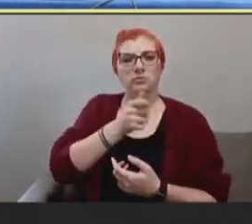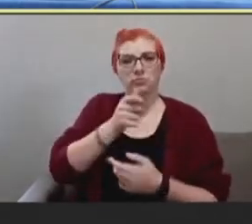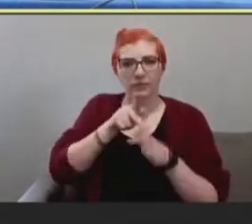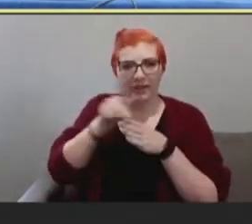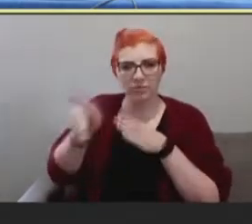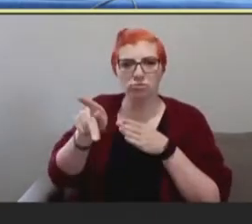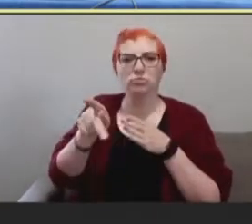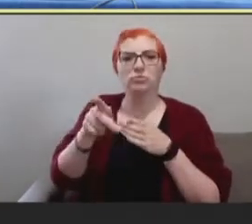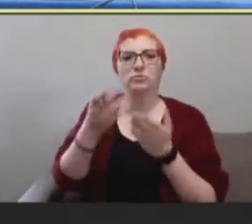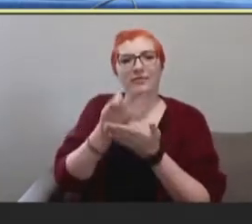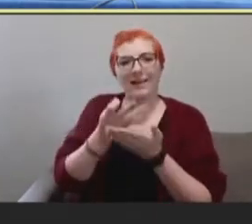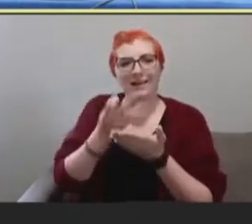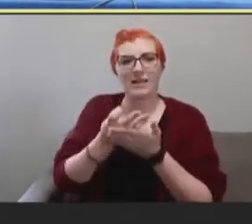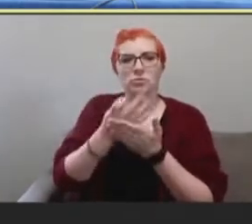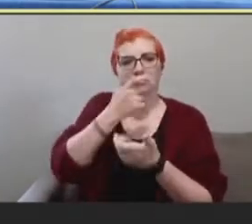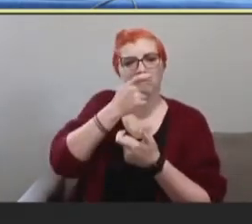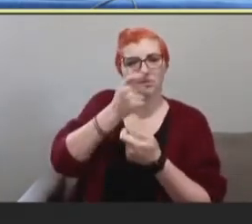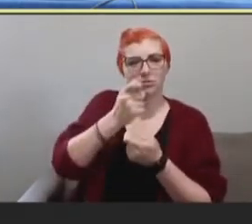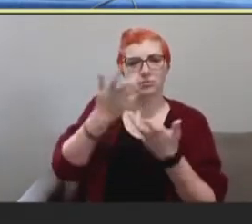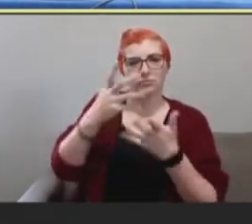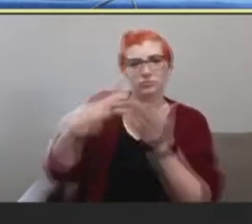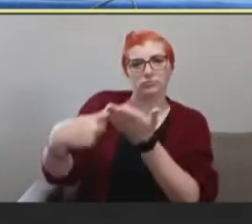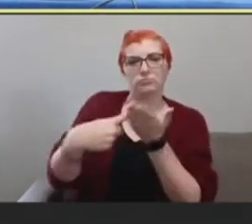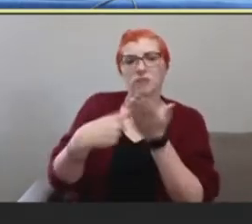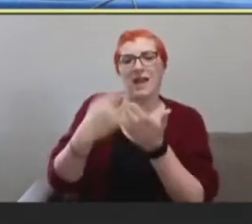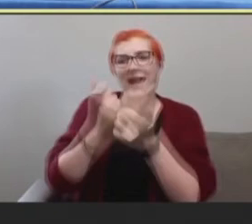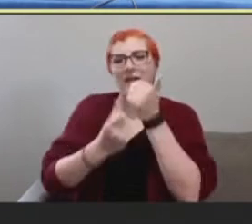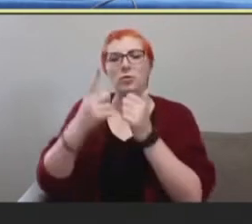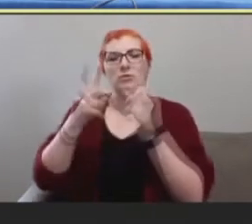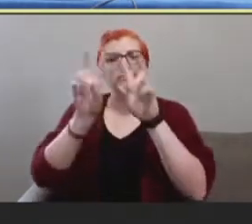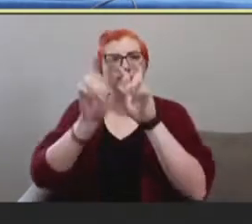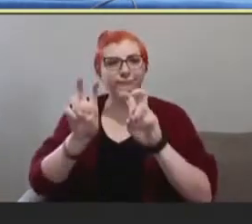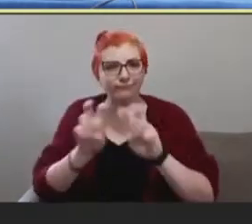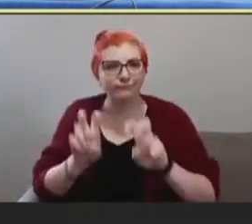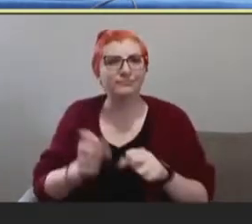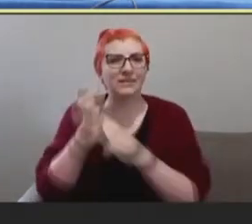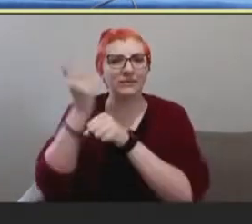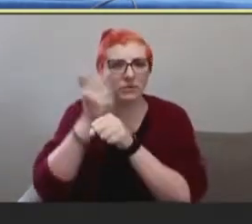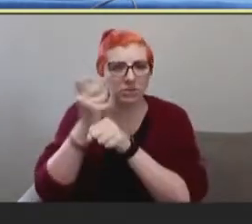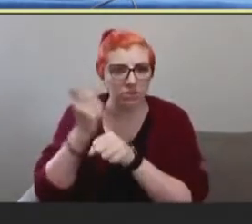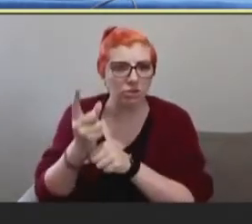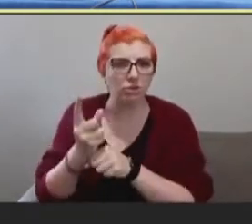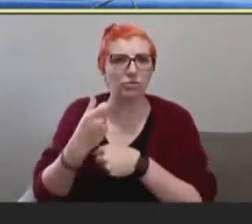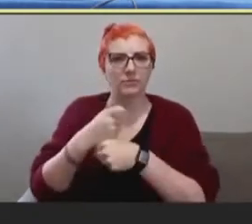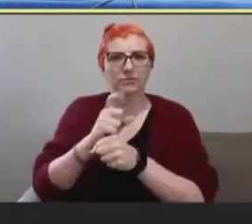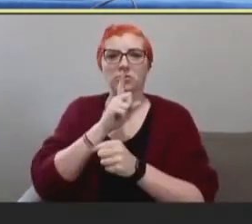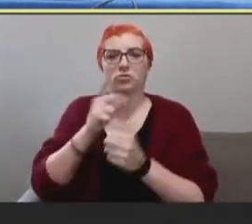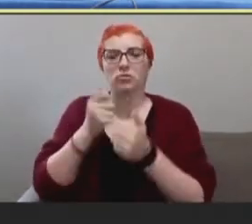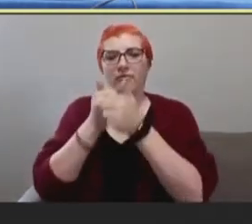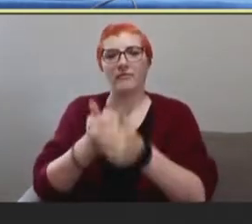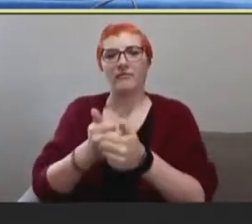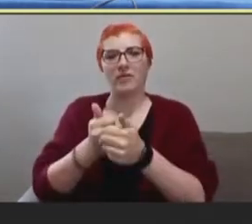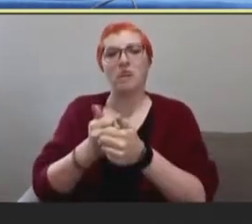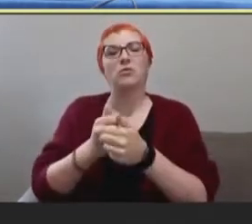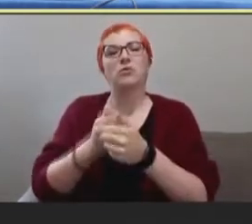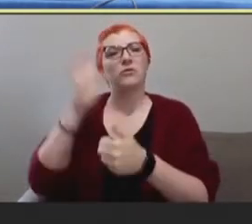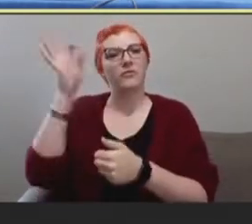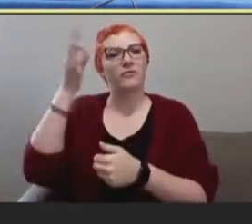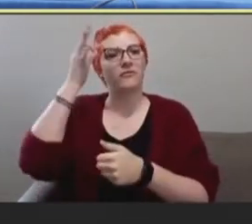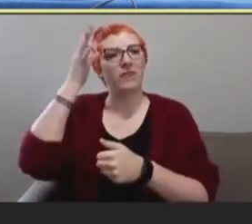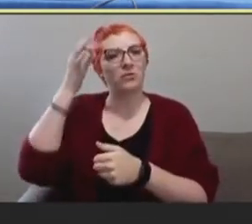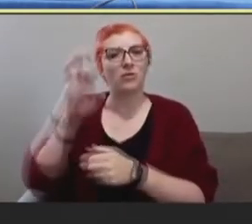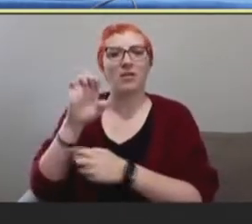interests and outside affiliation has been carefully screened each year to ensure that they comply with federal ethics law. The